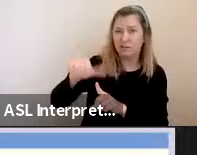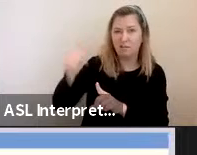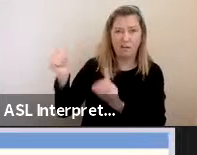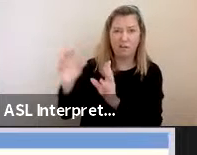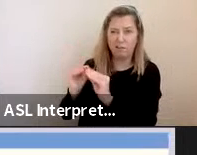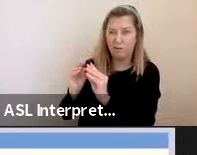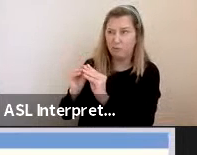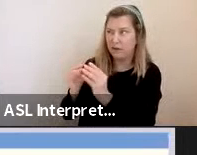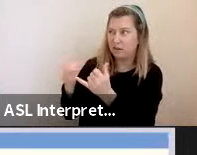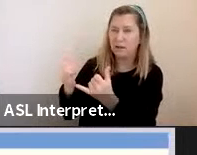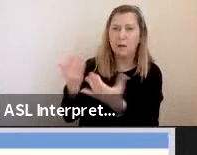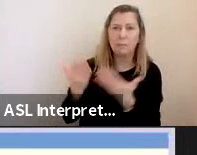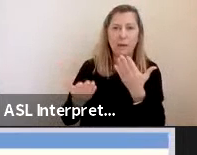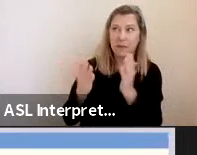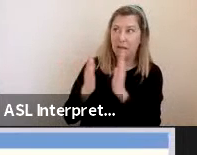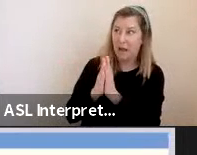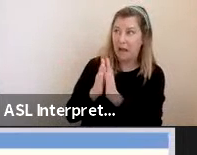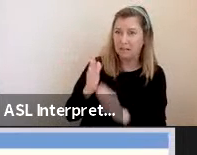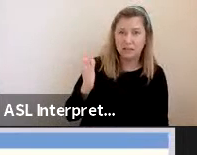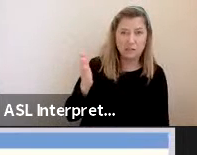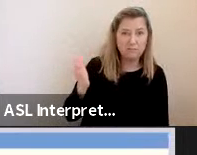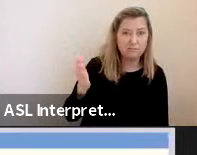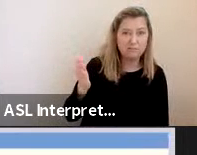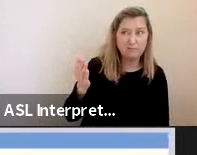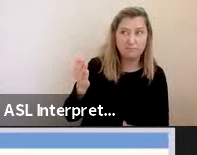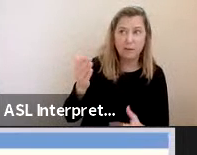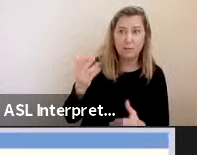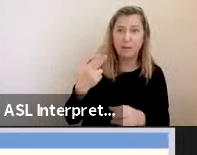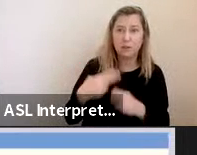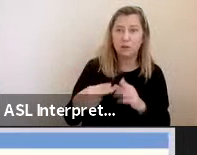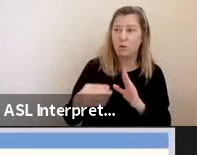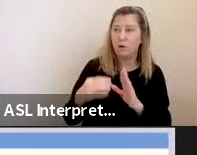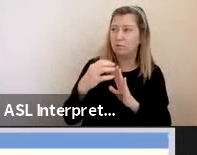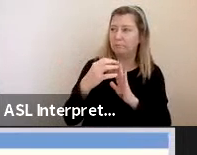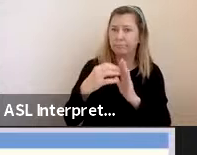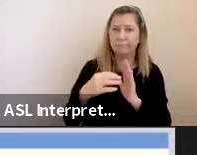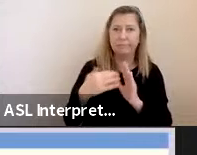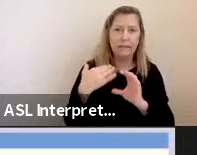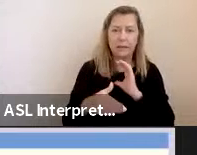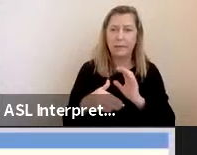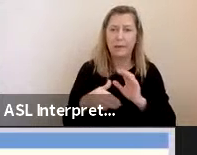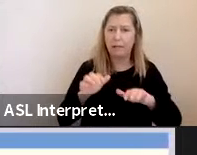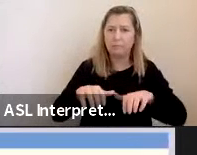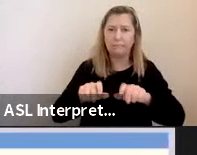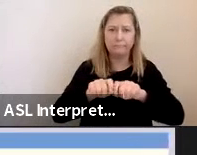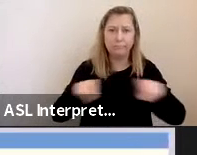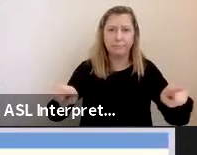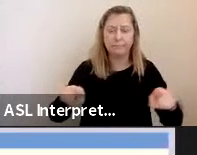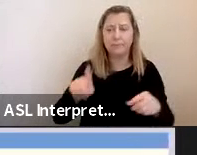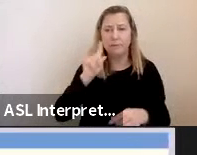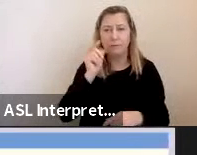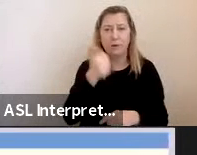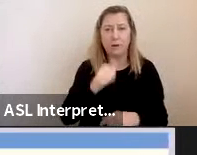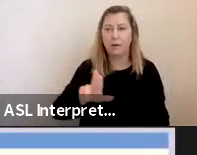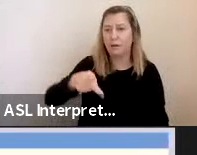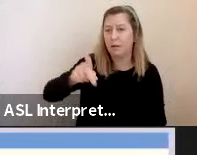appropriate for us to ask her to just to give a short email to the committee members with any updates